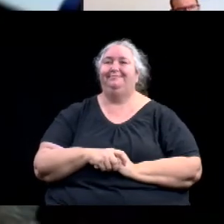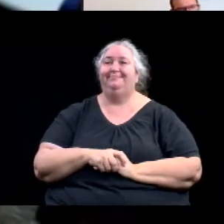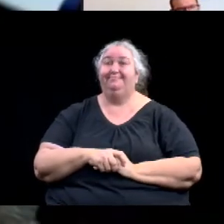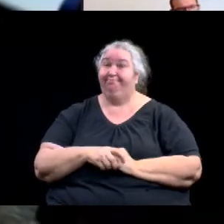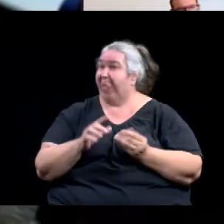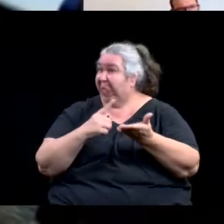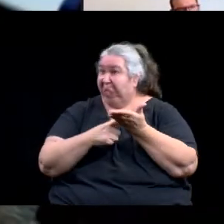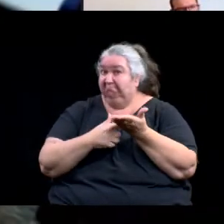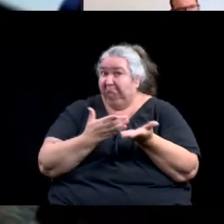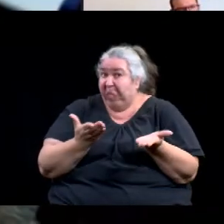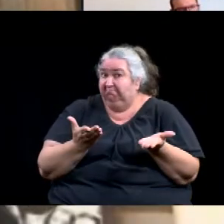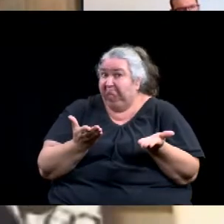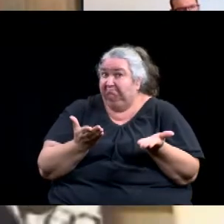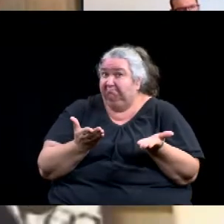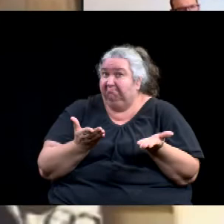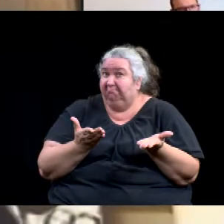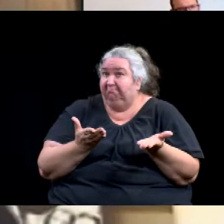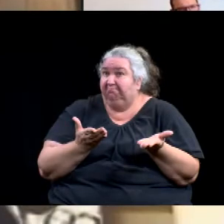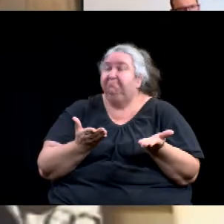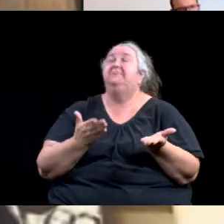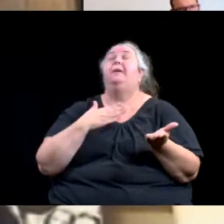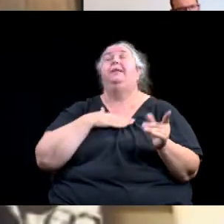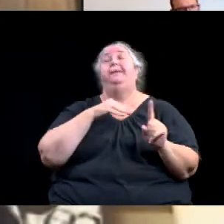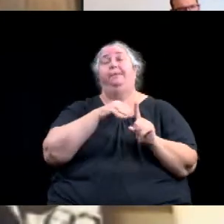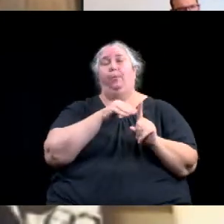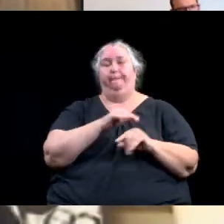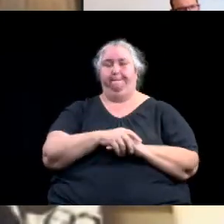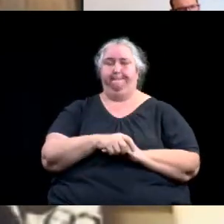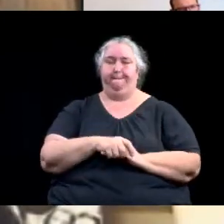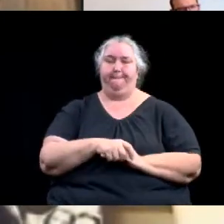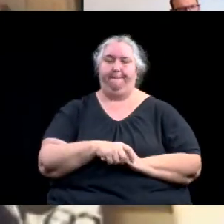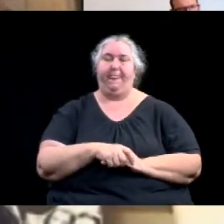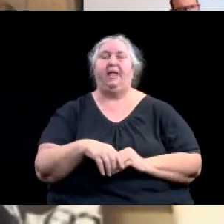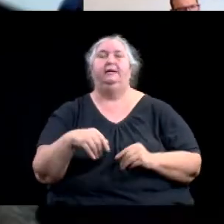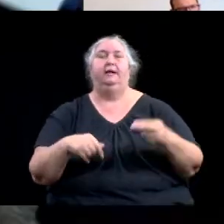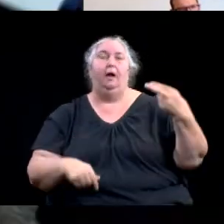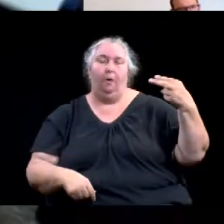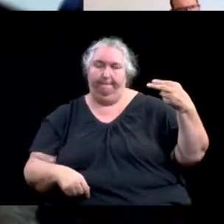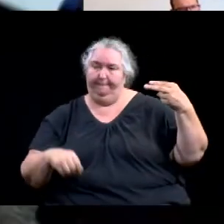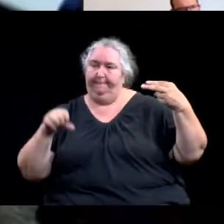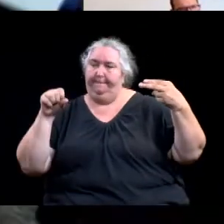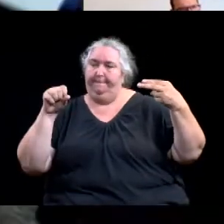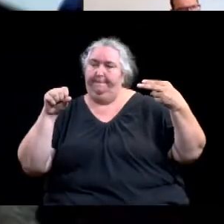Fairfield? Yes. Sabido? Yes. Meek?